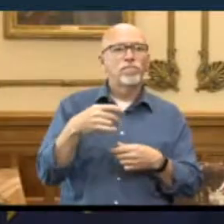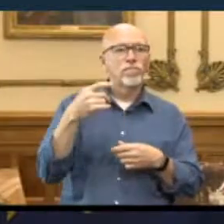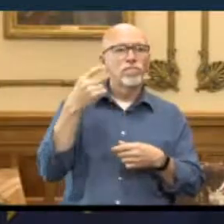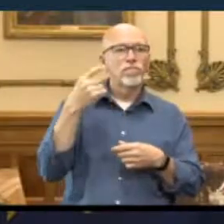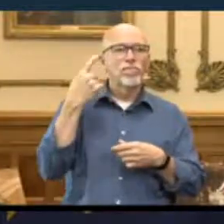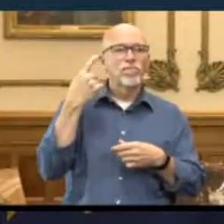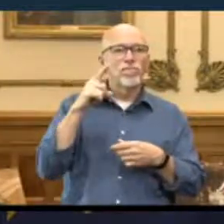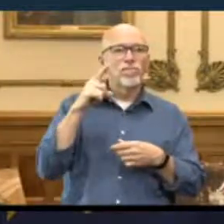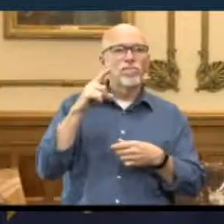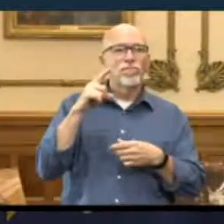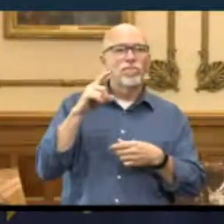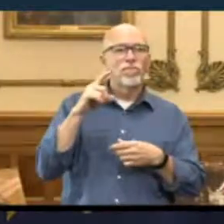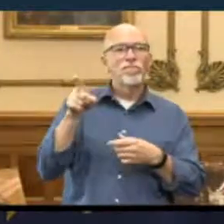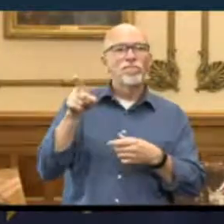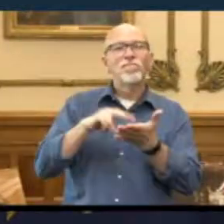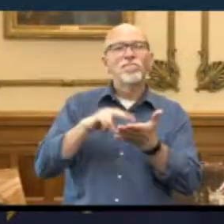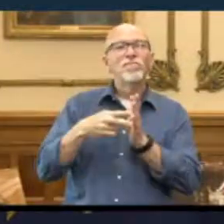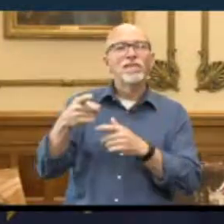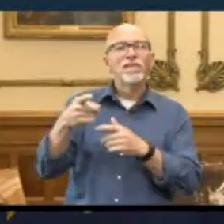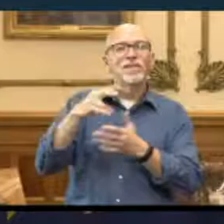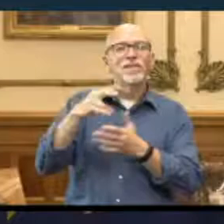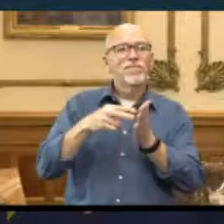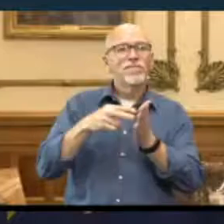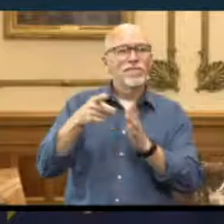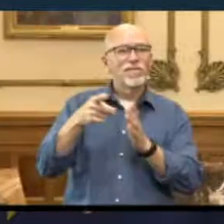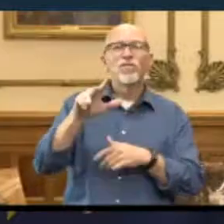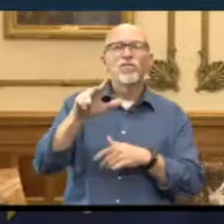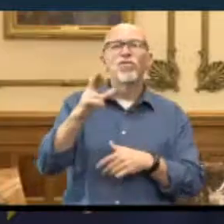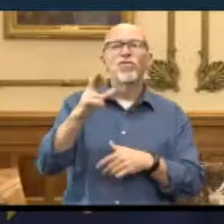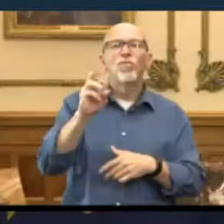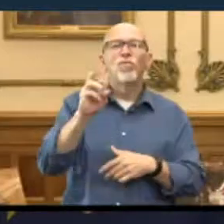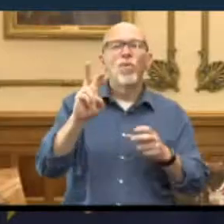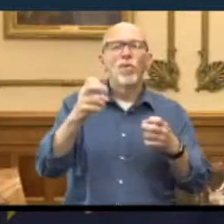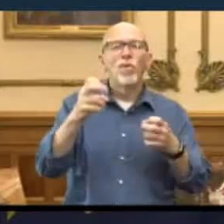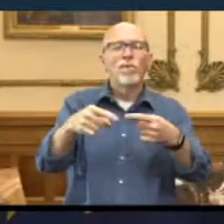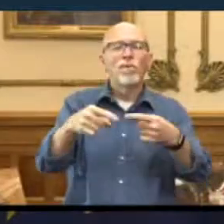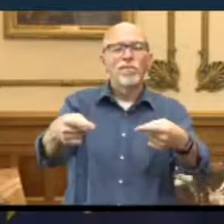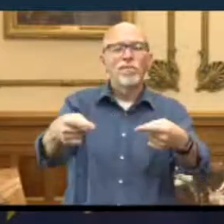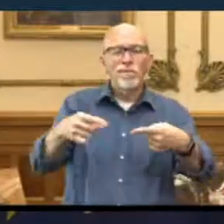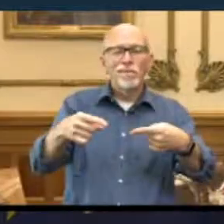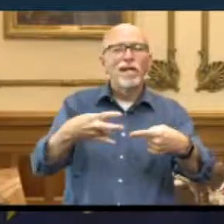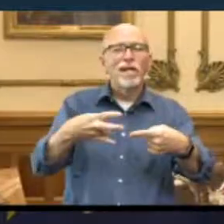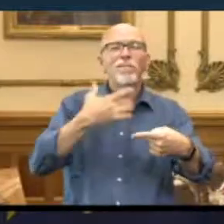good doctor's jargon, that would put you in the 3rd row. And we'd like to be in the front row.